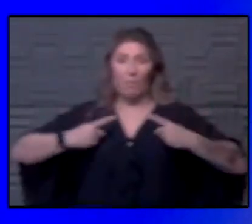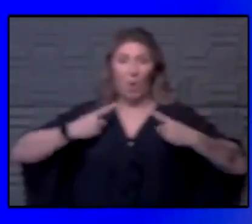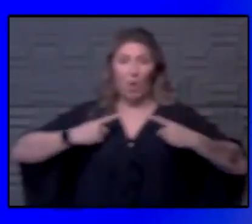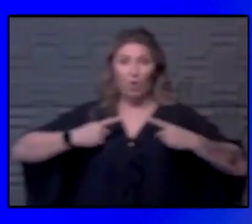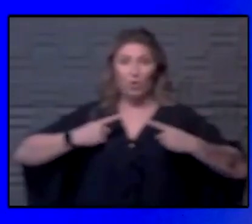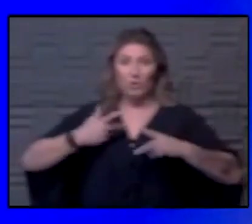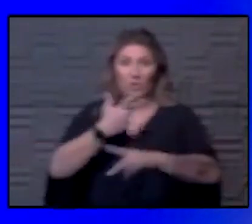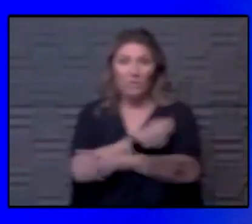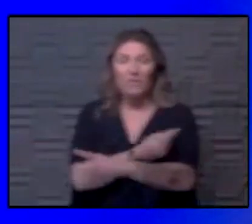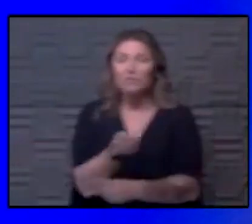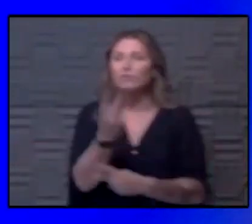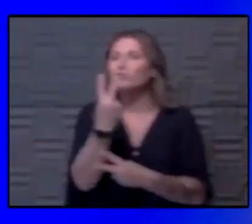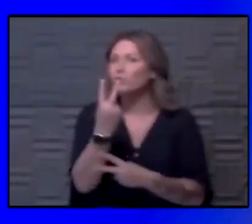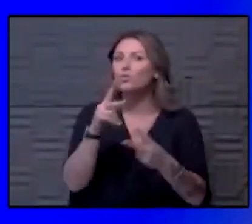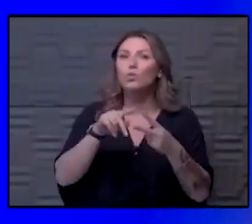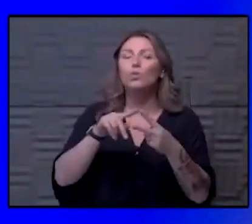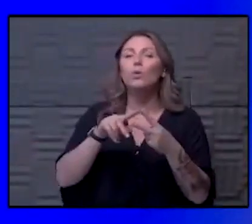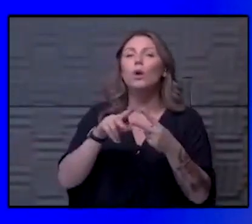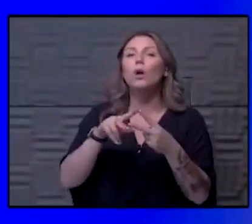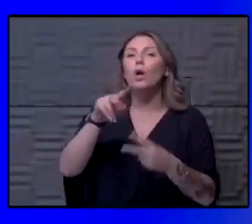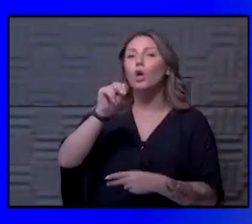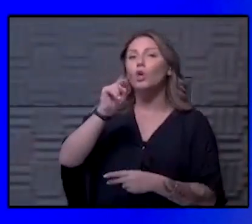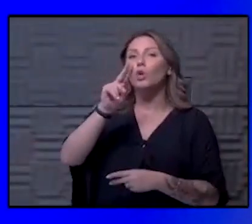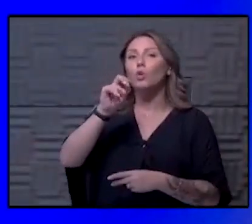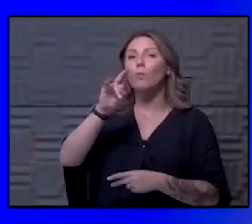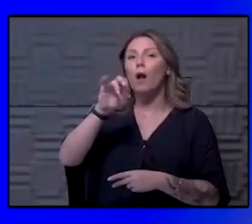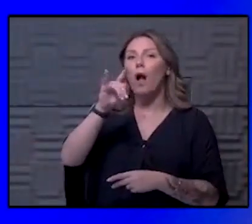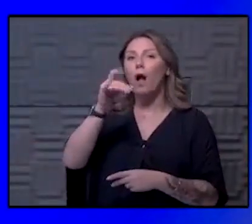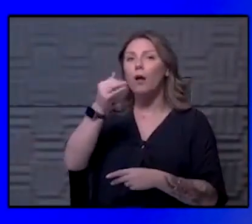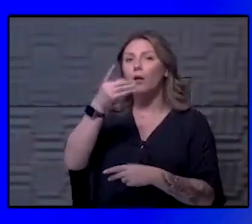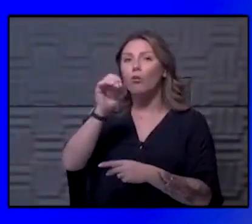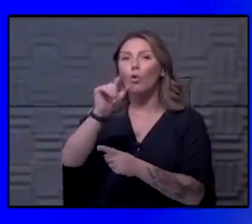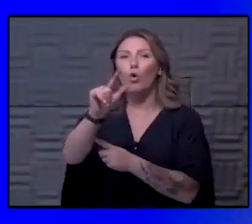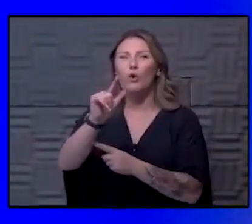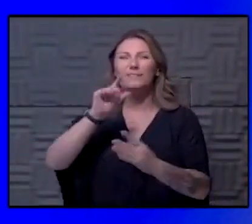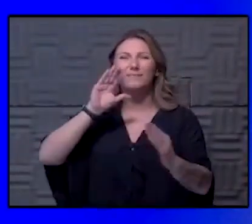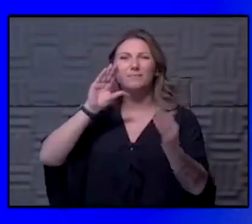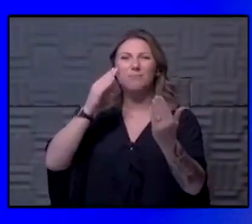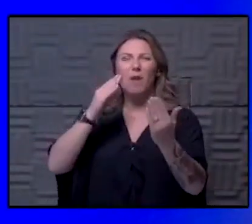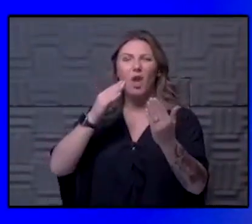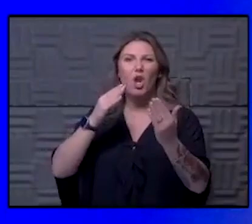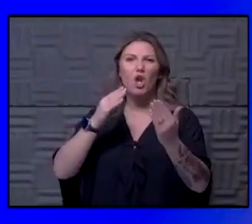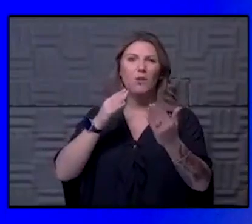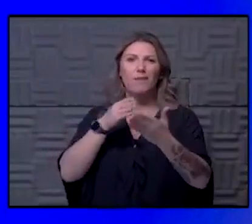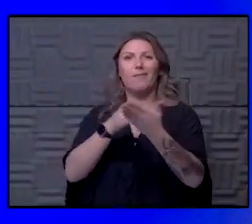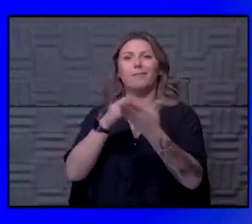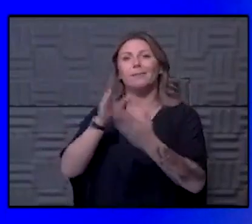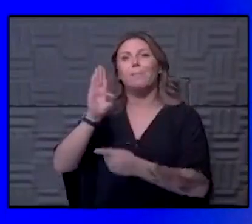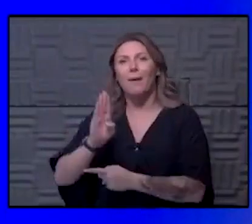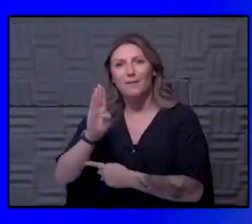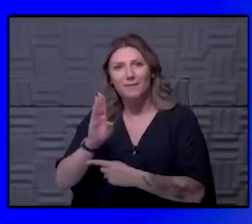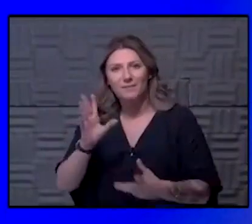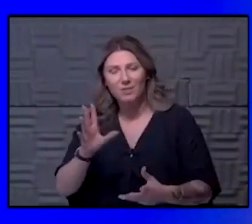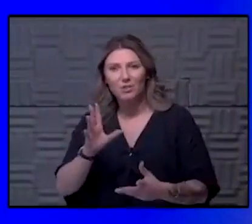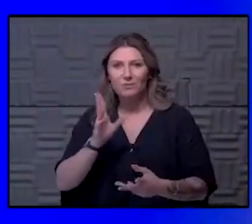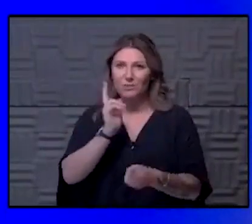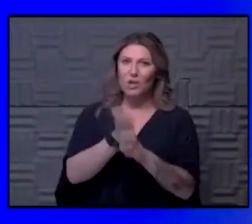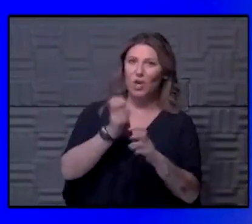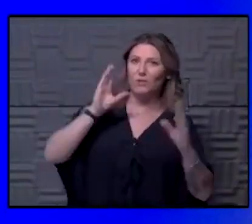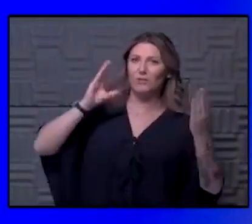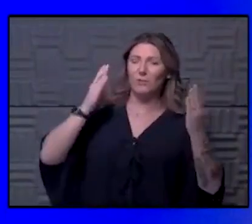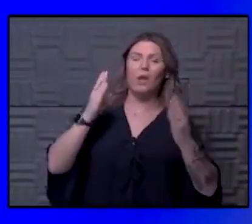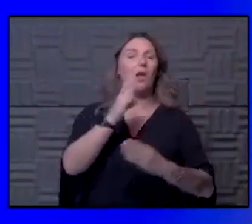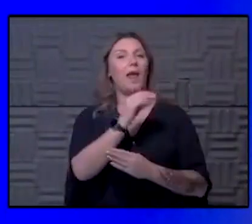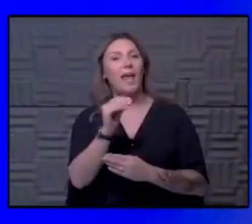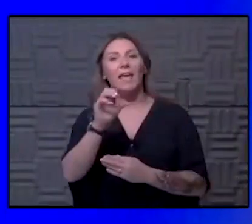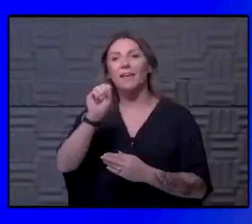two pneumococcal vaccines. Those are against bacteria. So I think it's very hard to compare one to the other. Even the